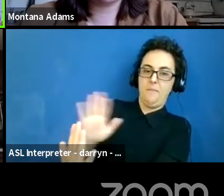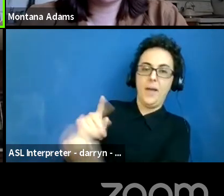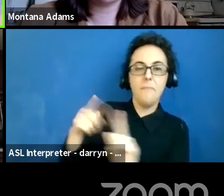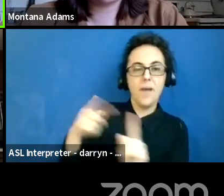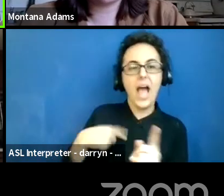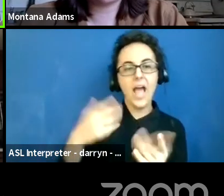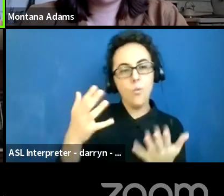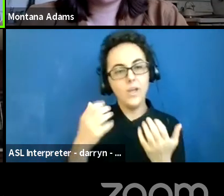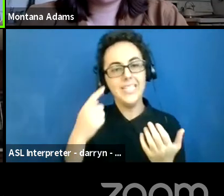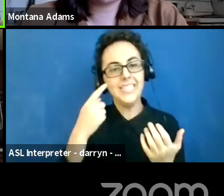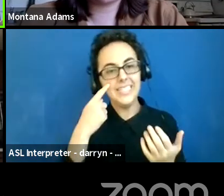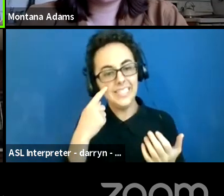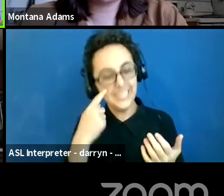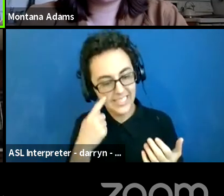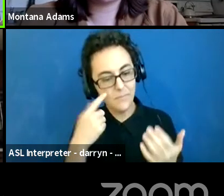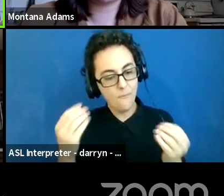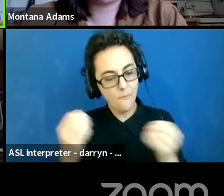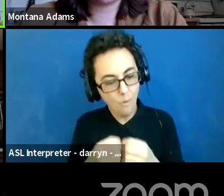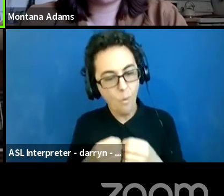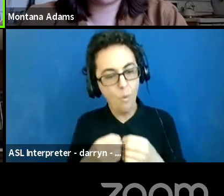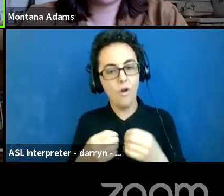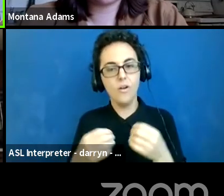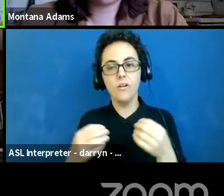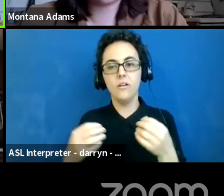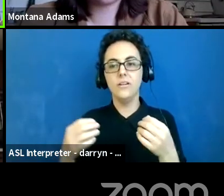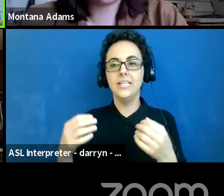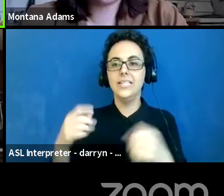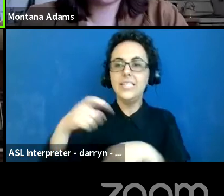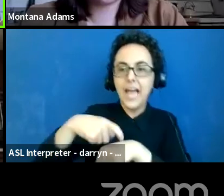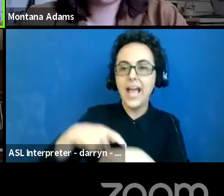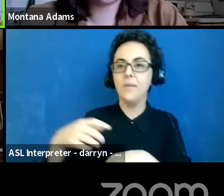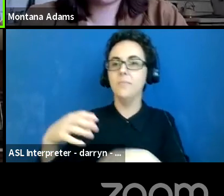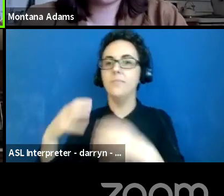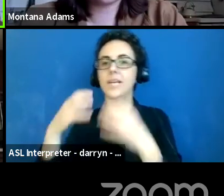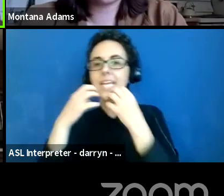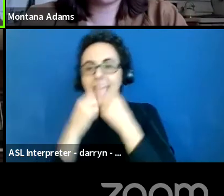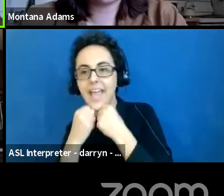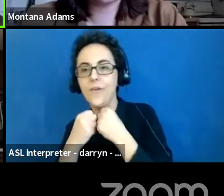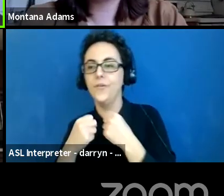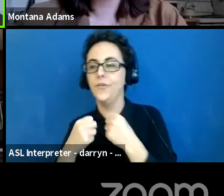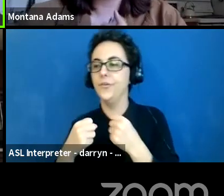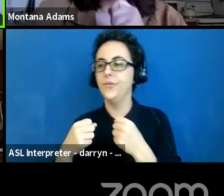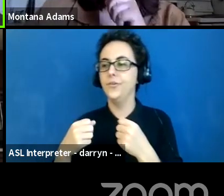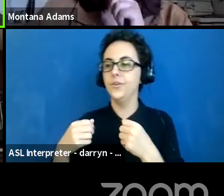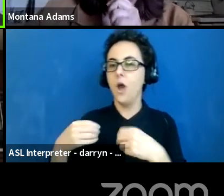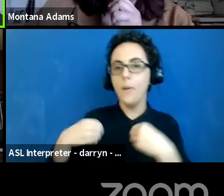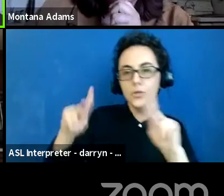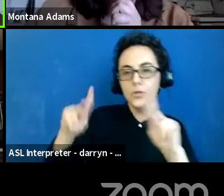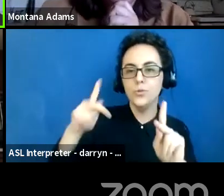and giving us more time and more care for us to tell them.